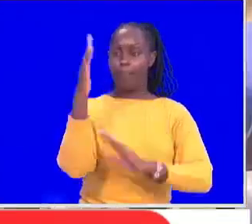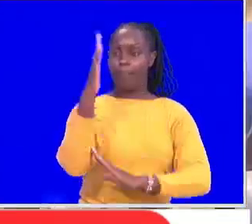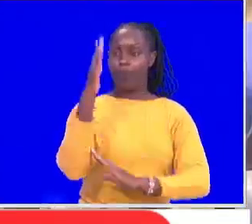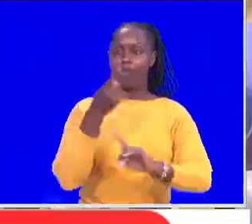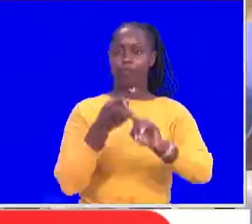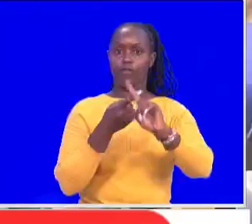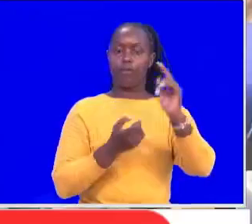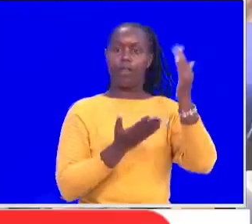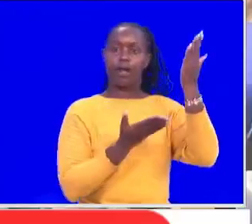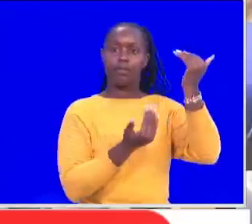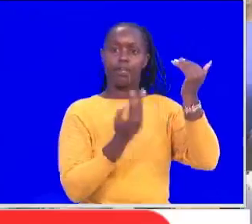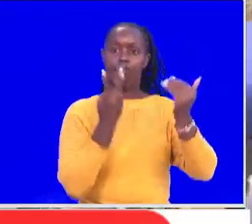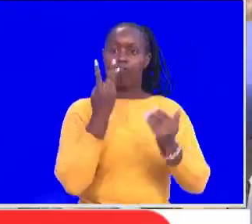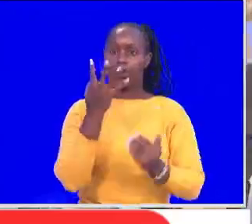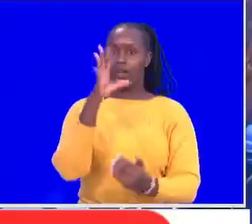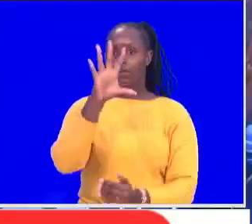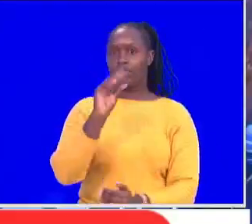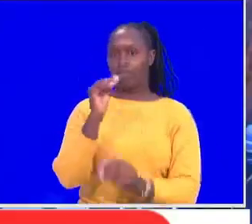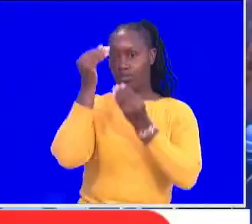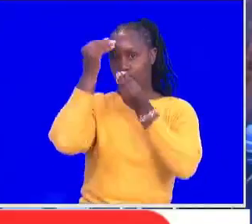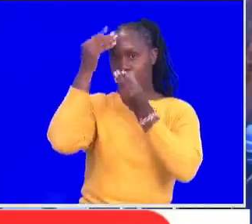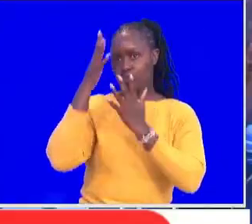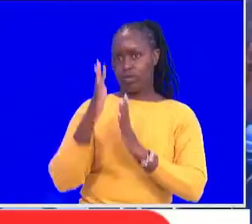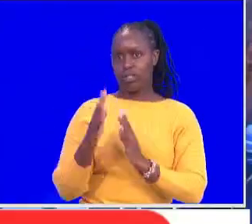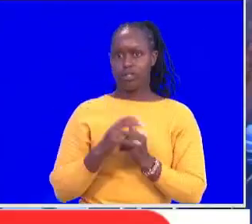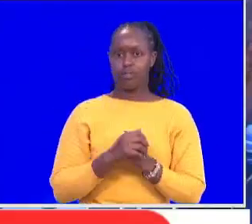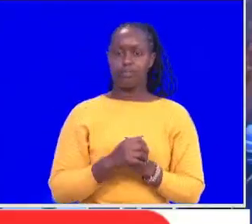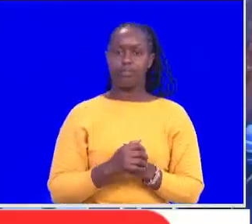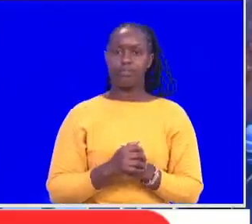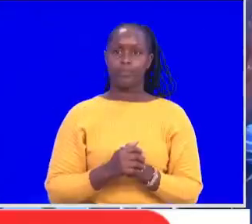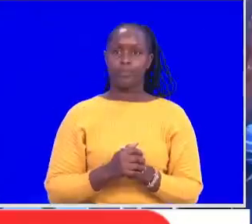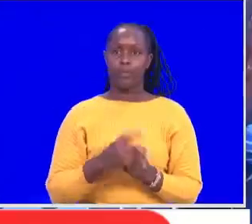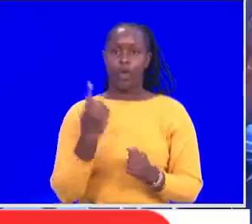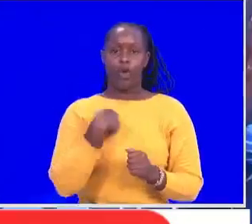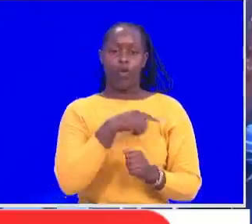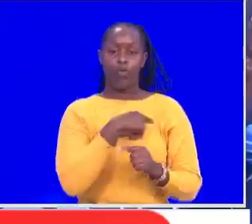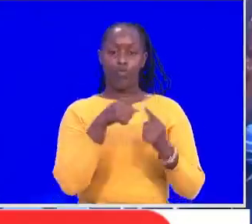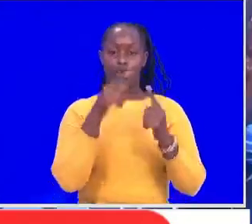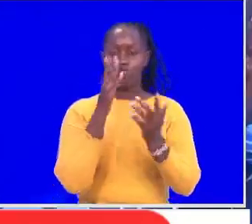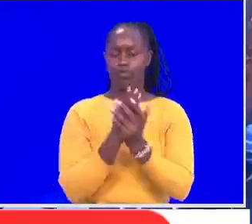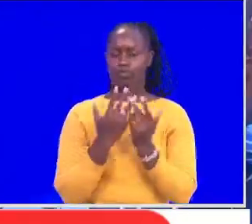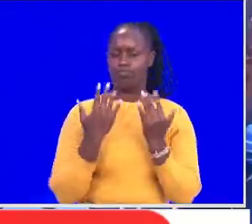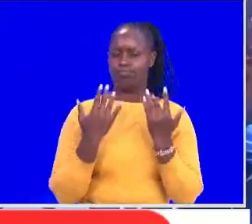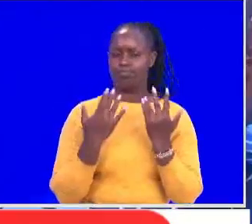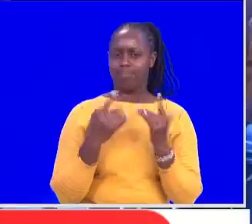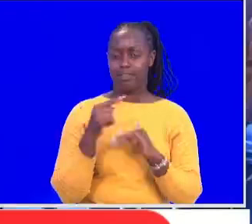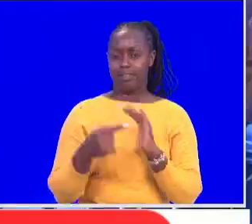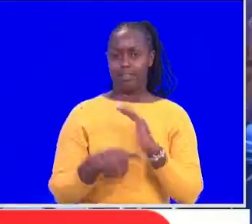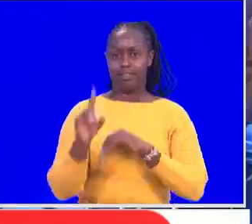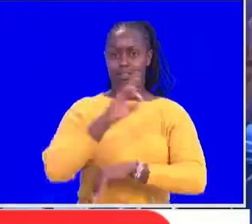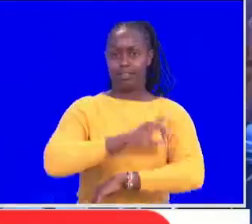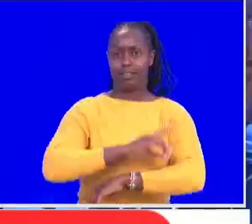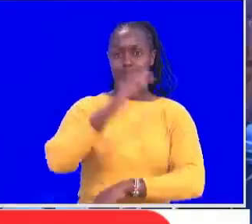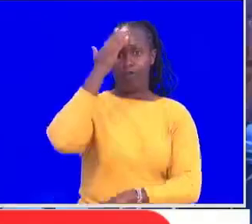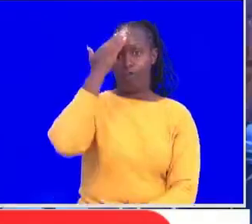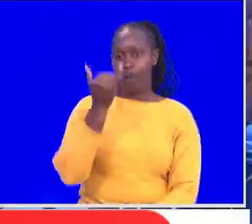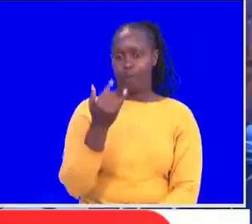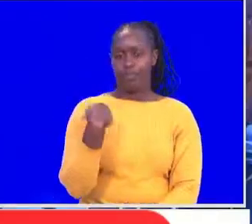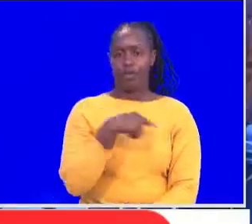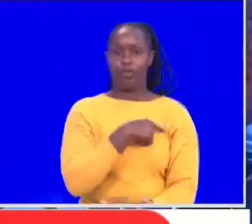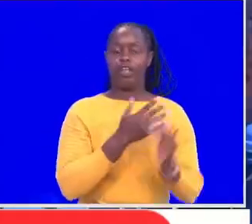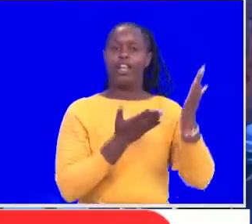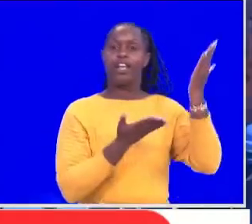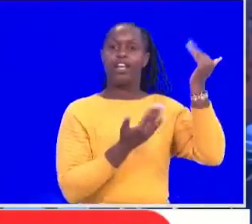expected 450 students. Tulikuwa tunangojea hii siku kwa hamu, maana tulikuwa tunatarajia